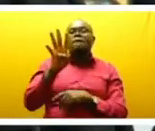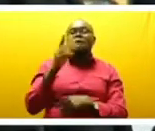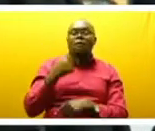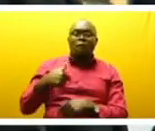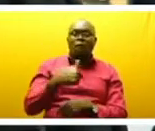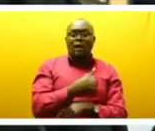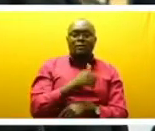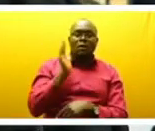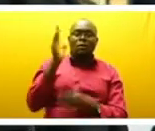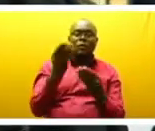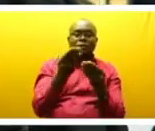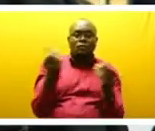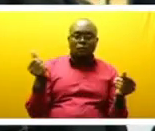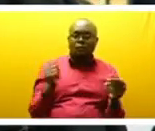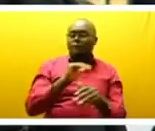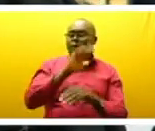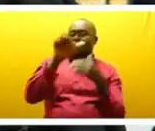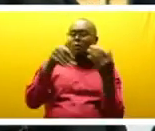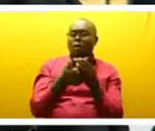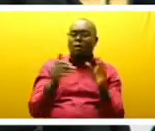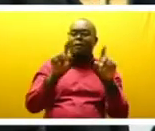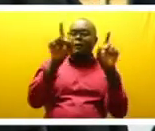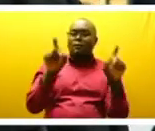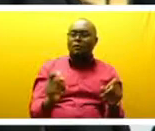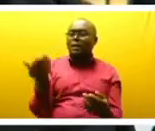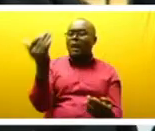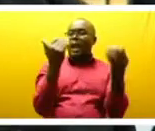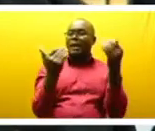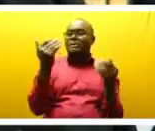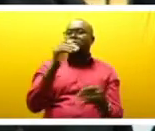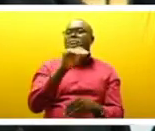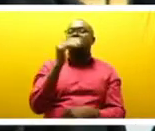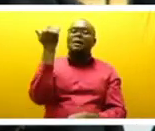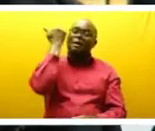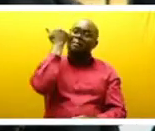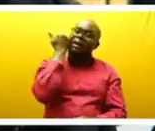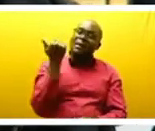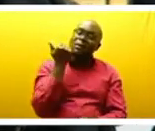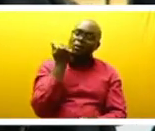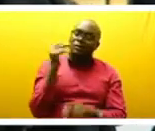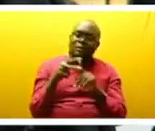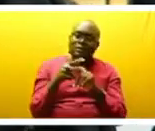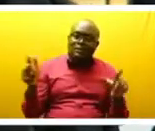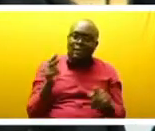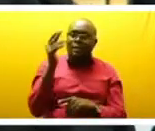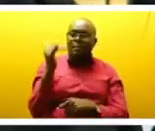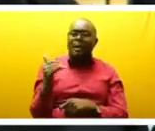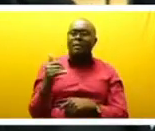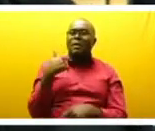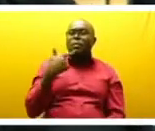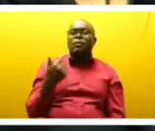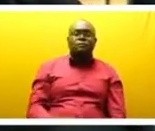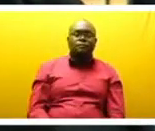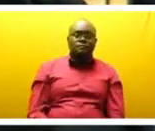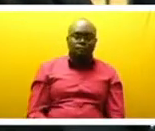will deal with all the questions that were asked by the court, beginning with my learned friend,